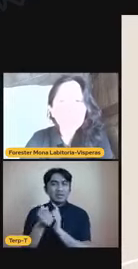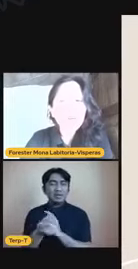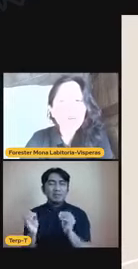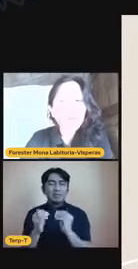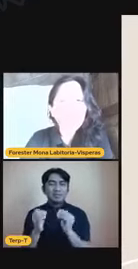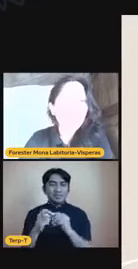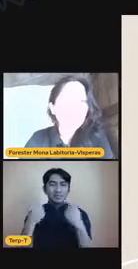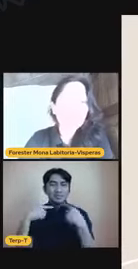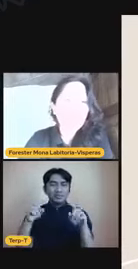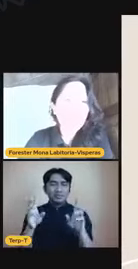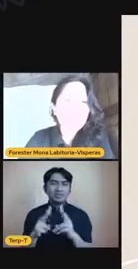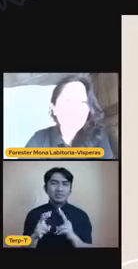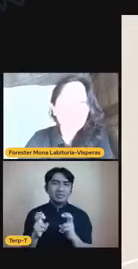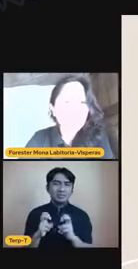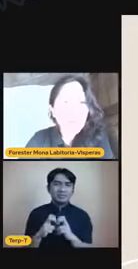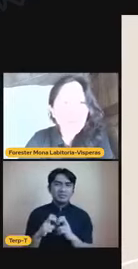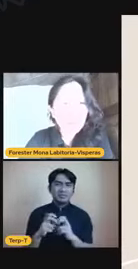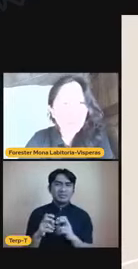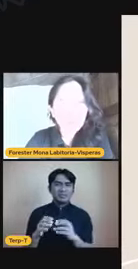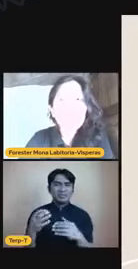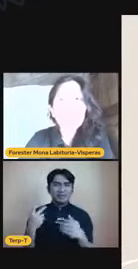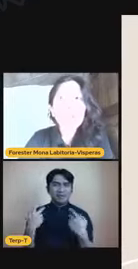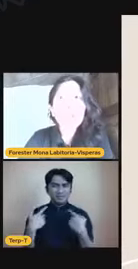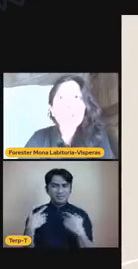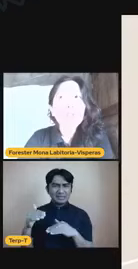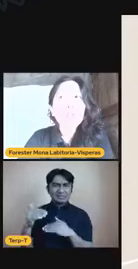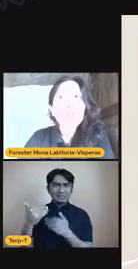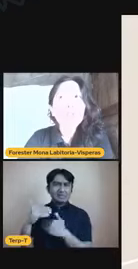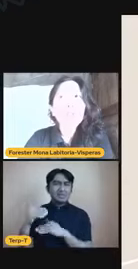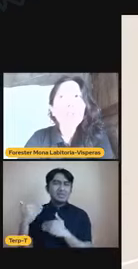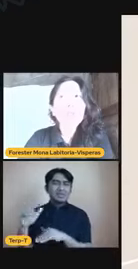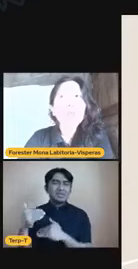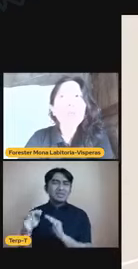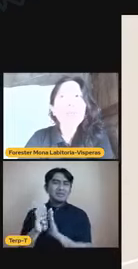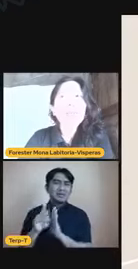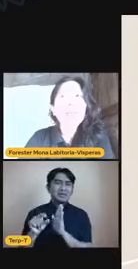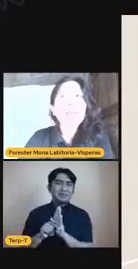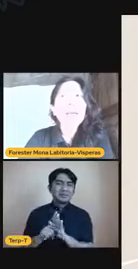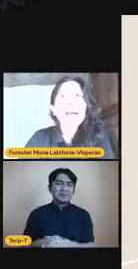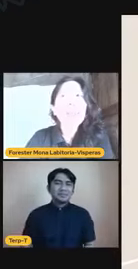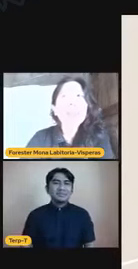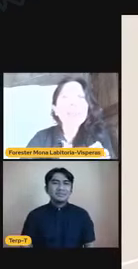if we came from a limited background. So,